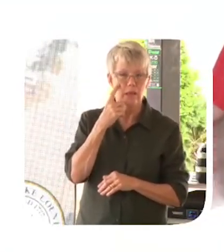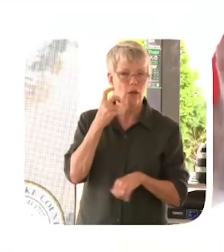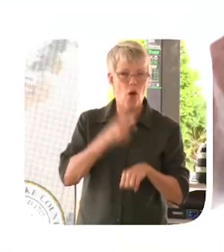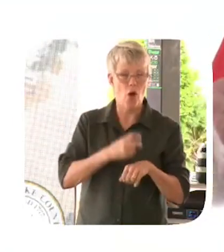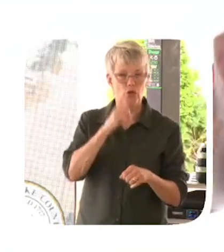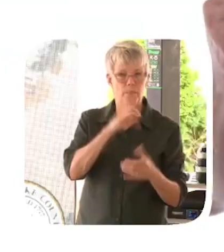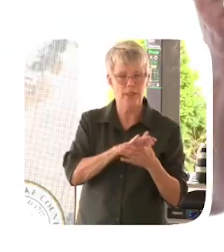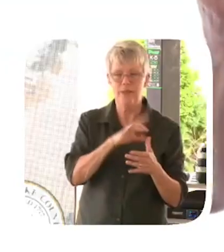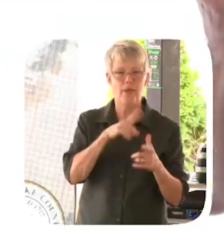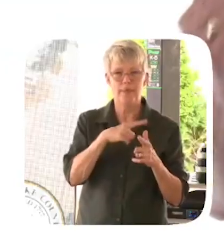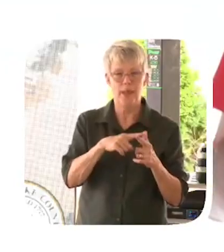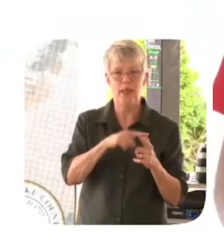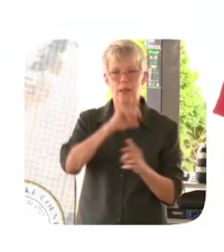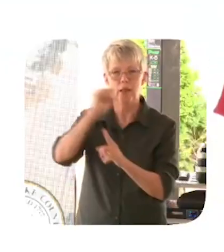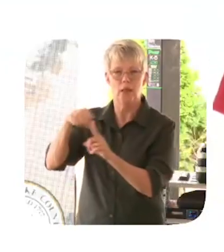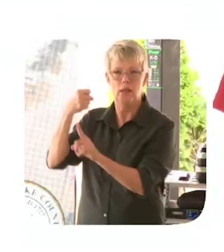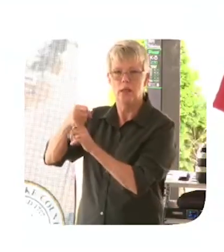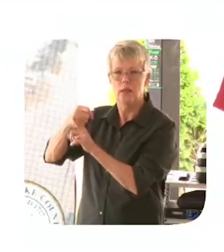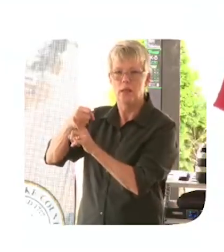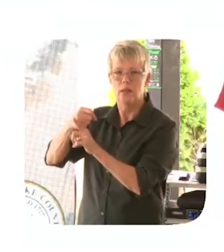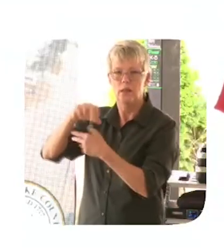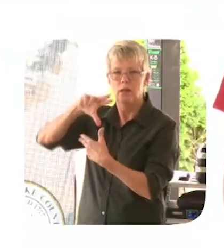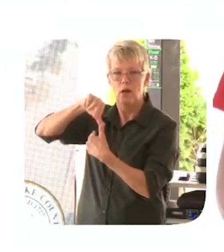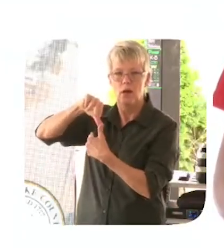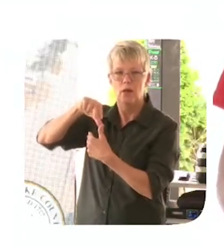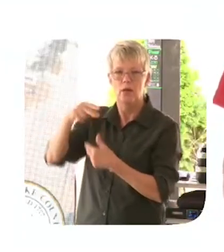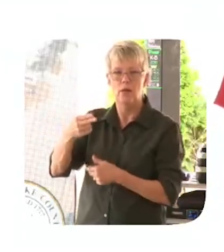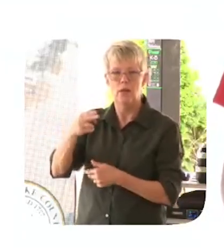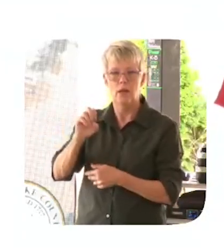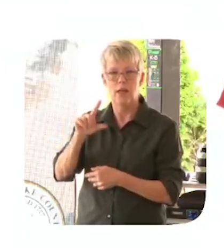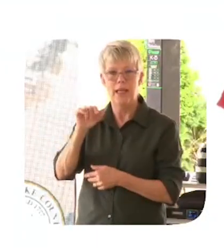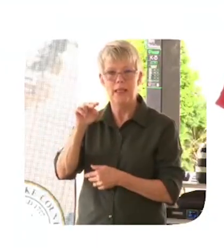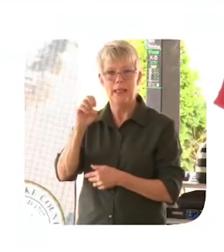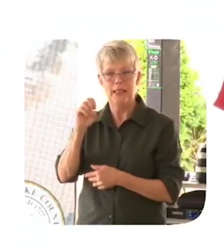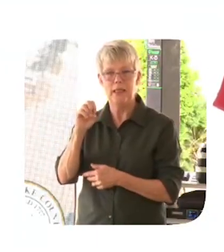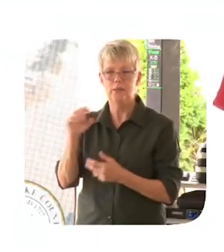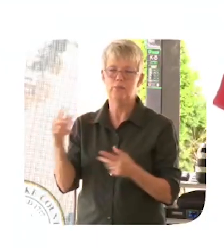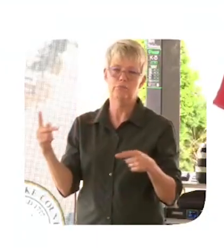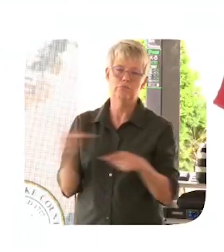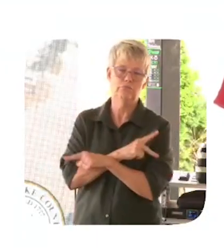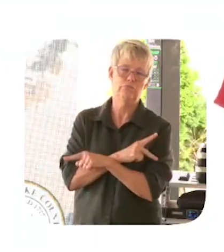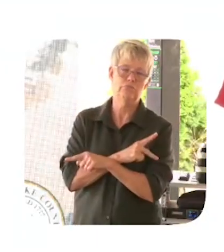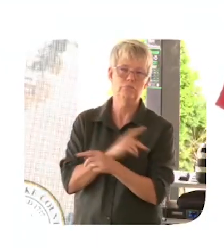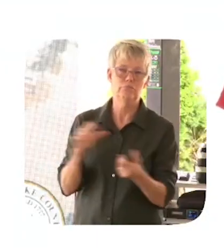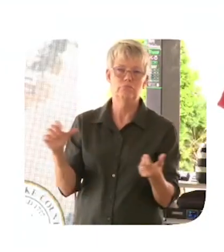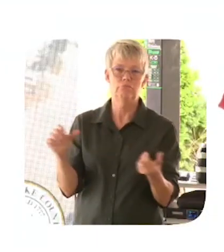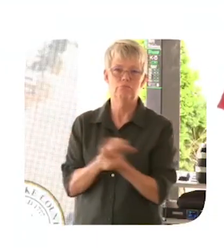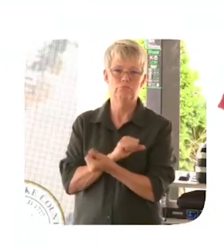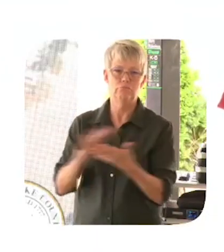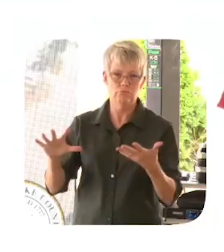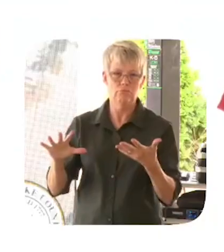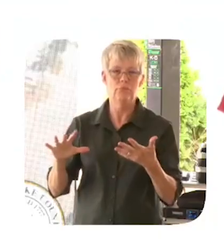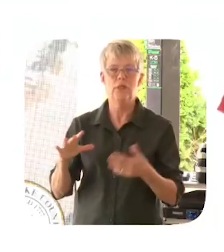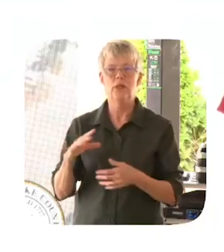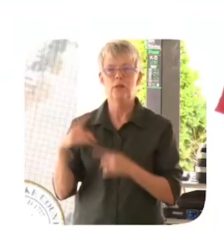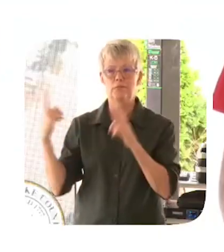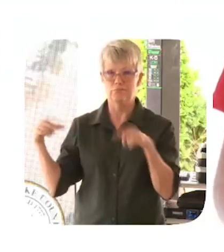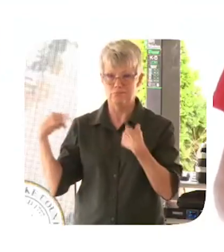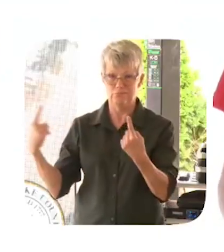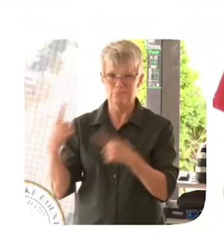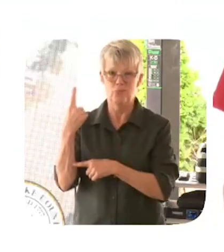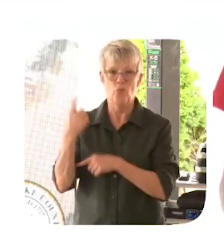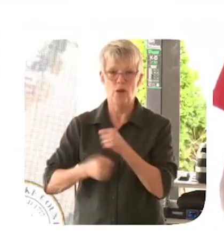then to have an event like Hurricane Helene come through that was even more devastating. Even a year out, it's hard to believe, isn't